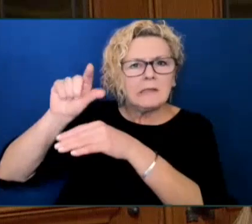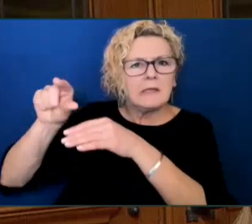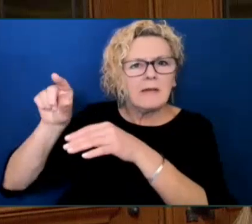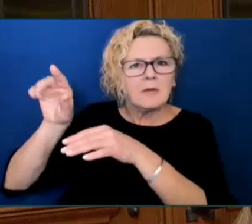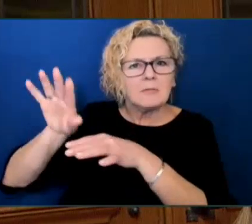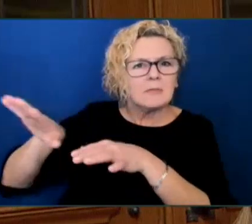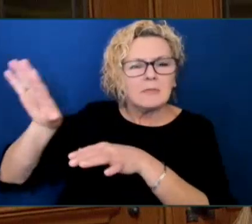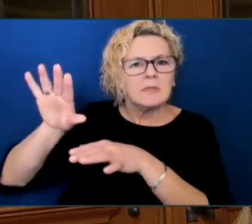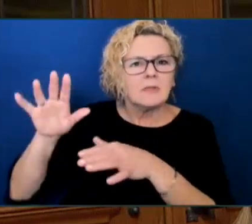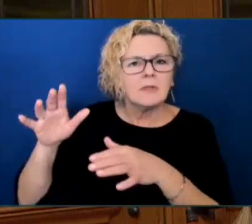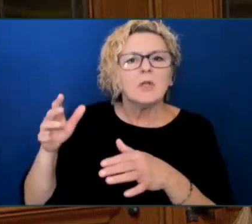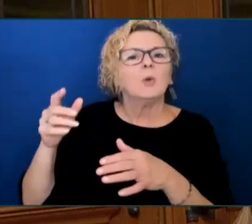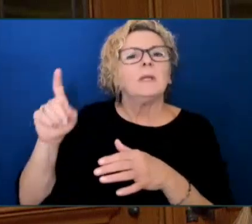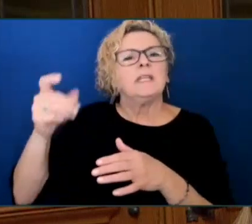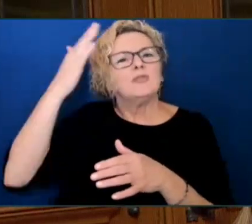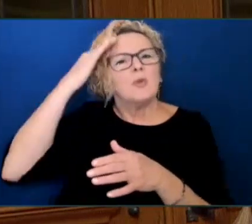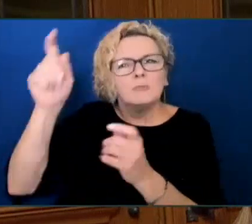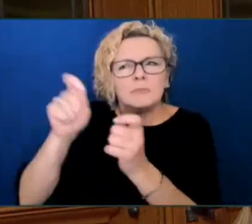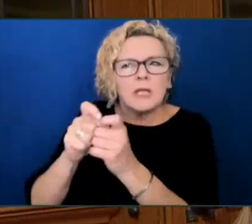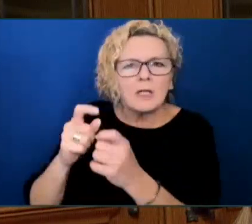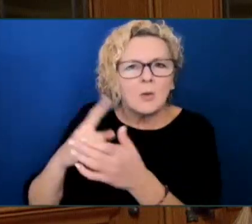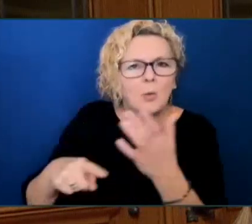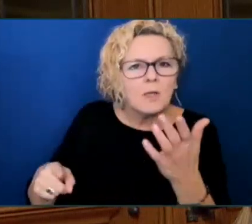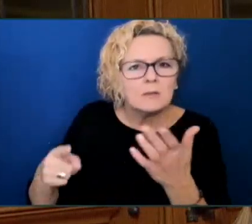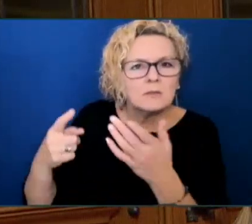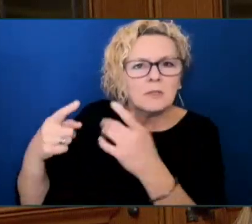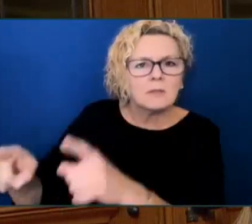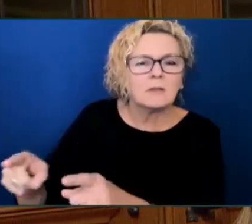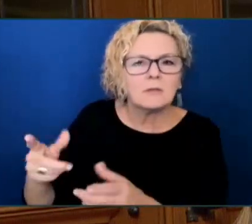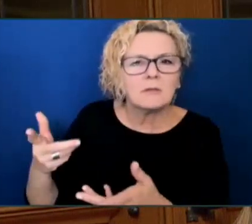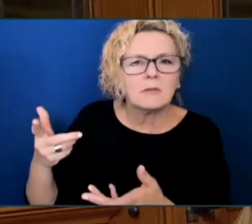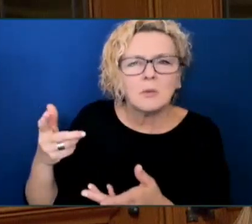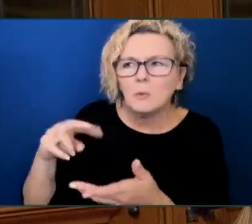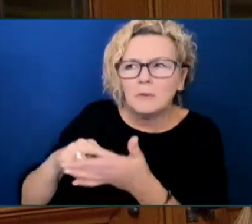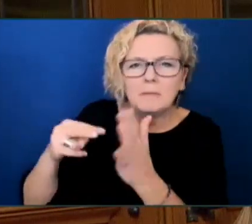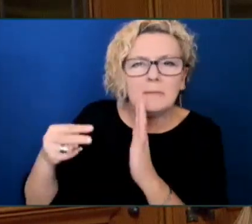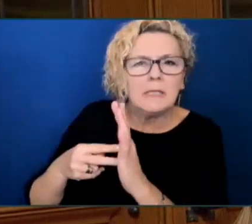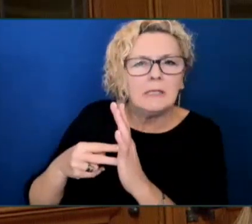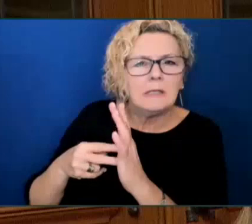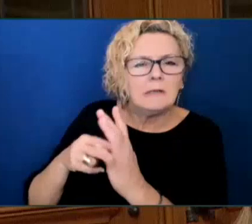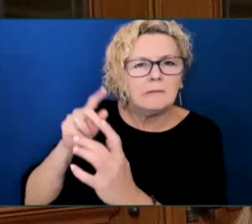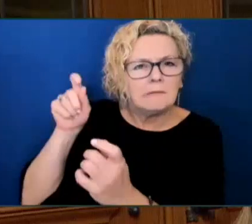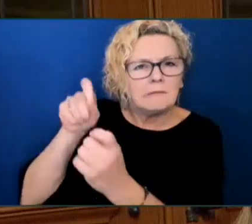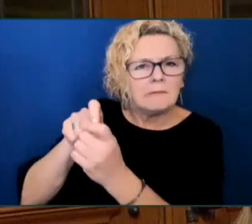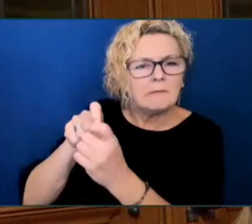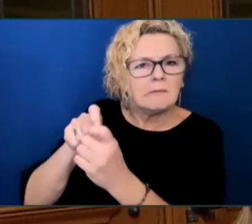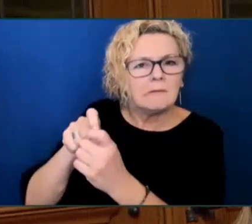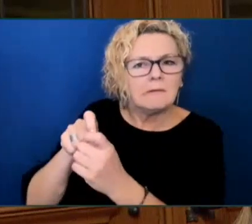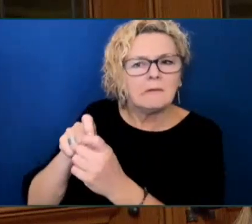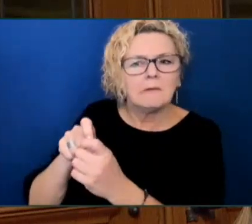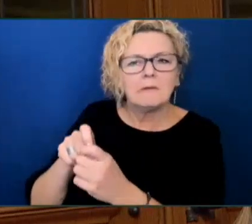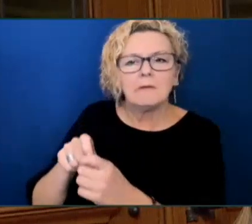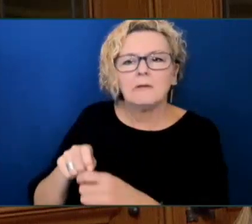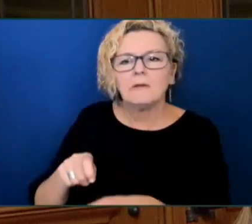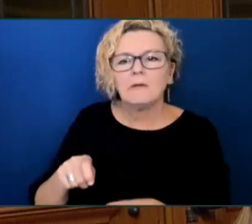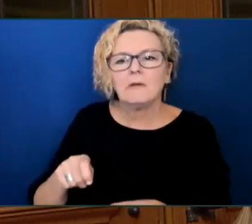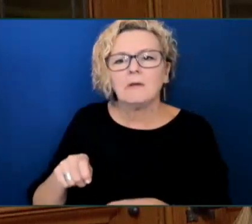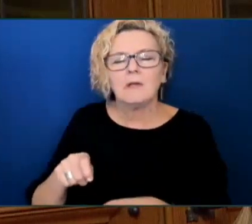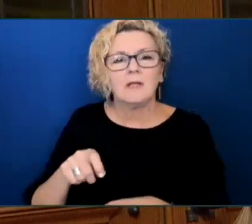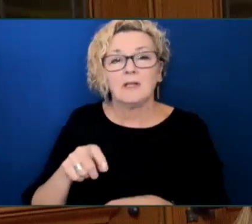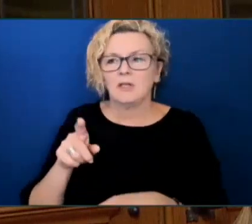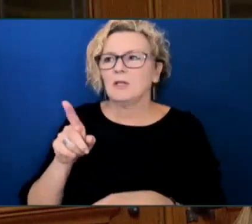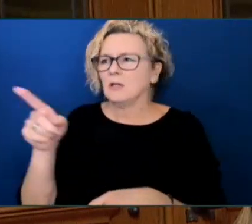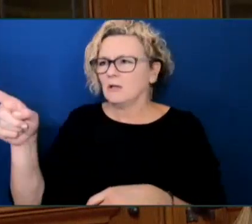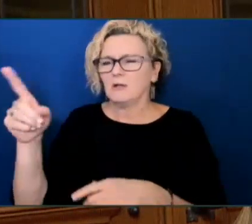is once again the NDP Premier choosing to prioritize his woke politics over the real concerns of everyday hardworking